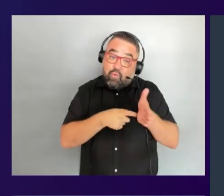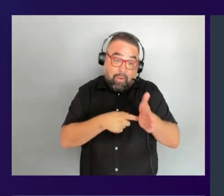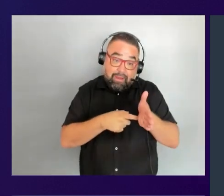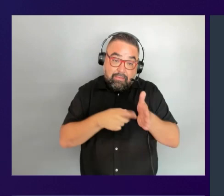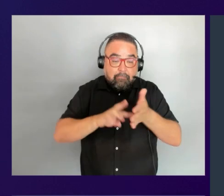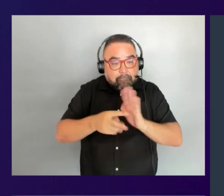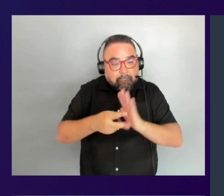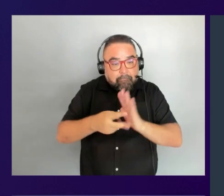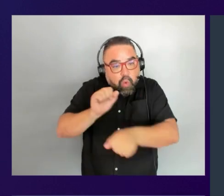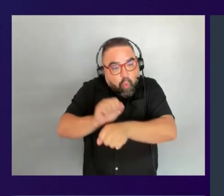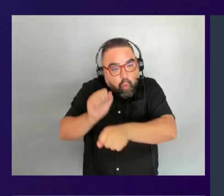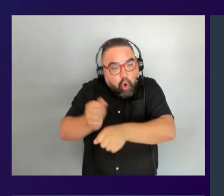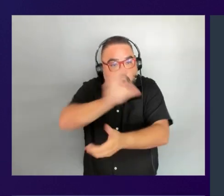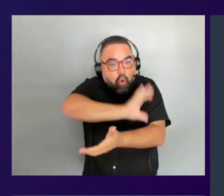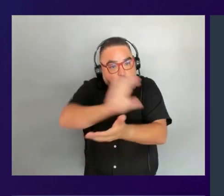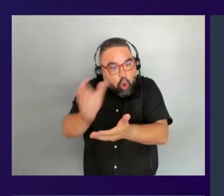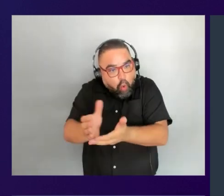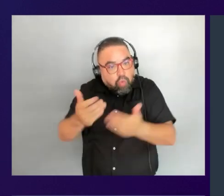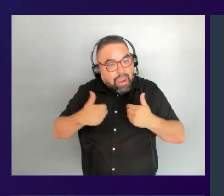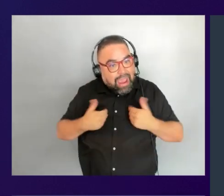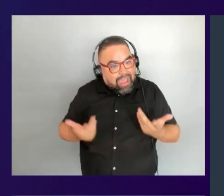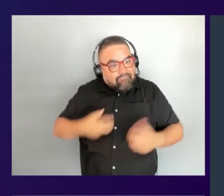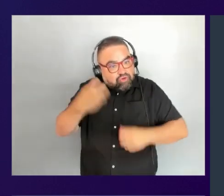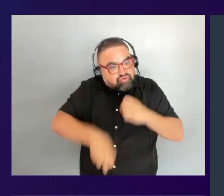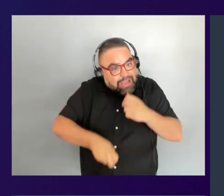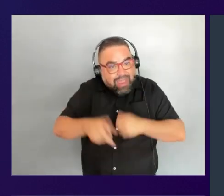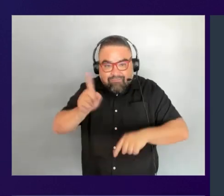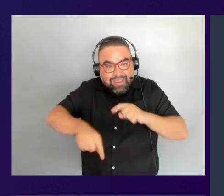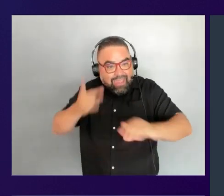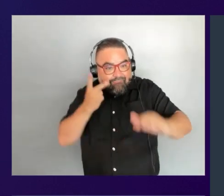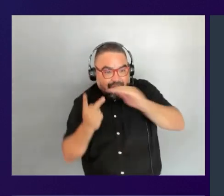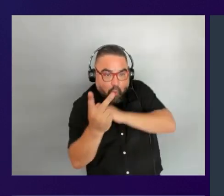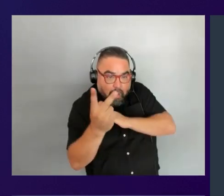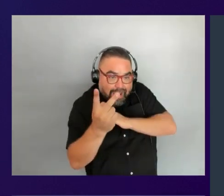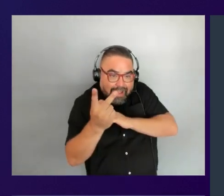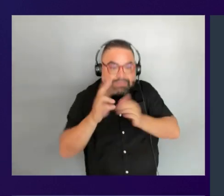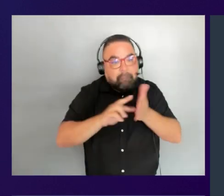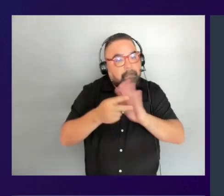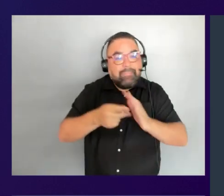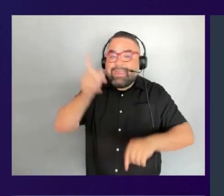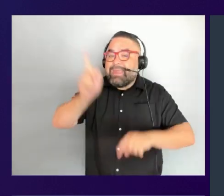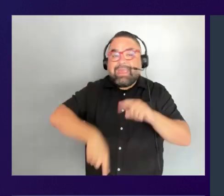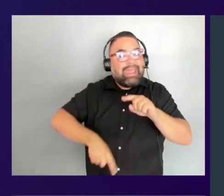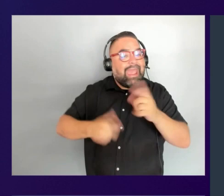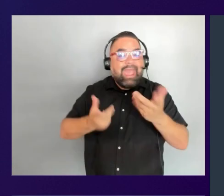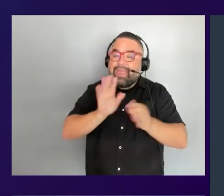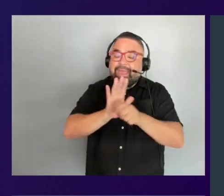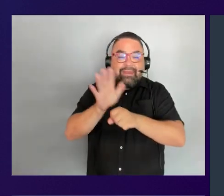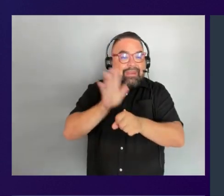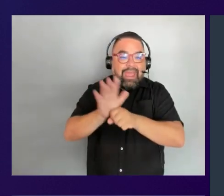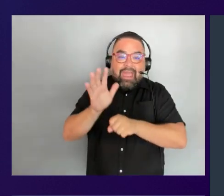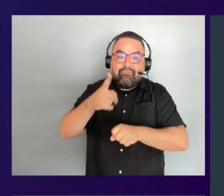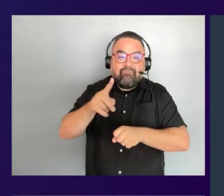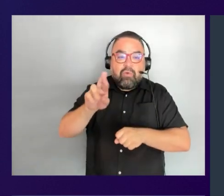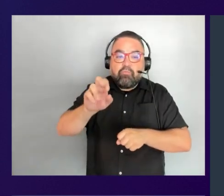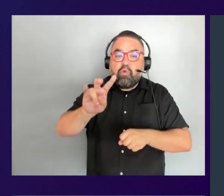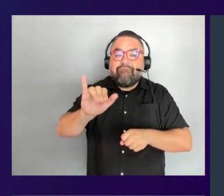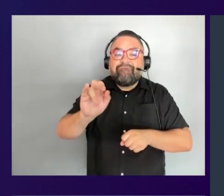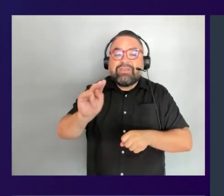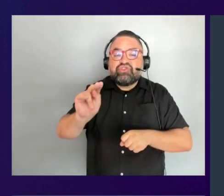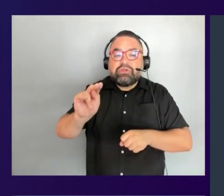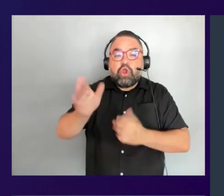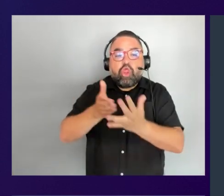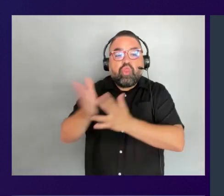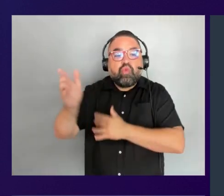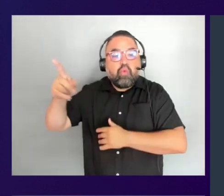or unpredictable traffic that's difficult to forecast, you may under-provision throughput, resulting in your workload being throttled or